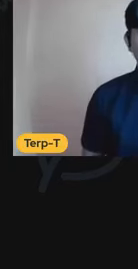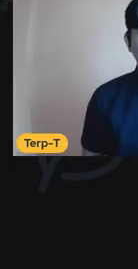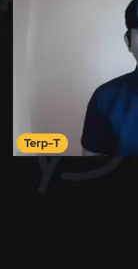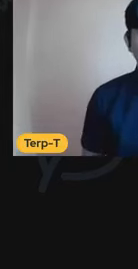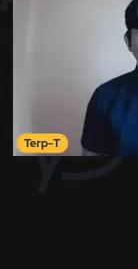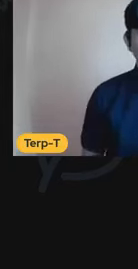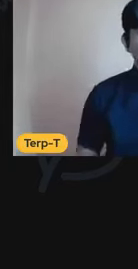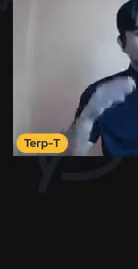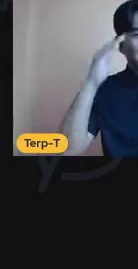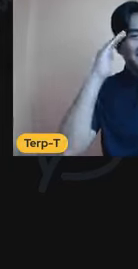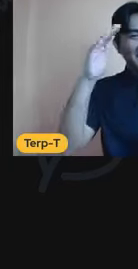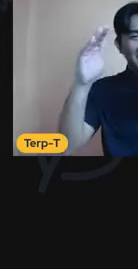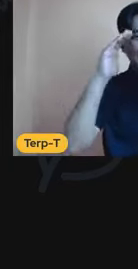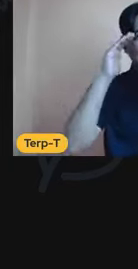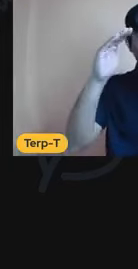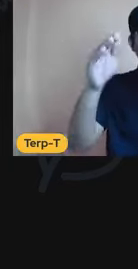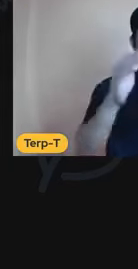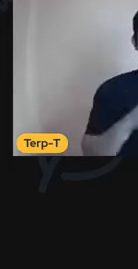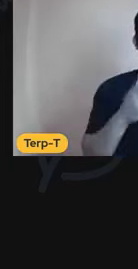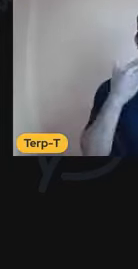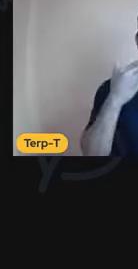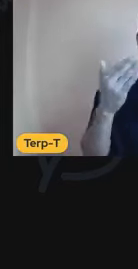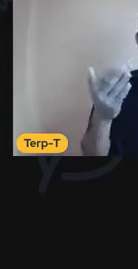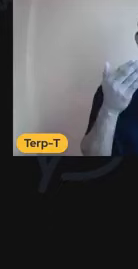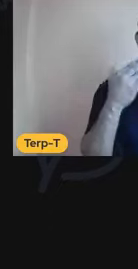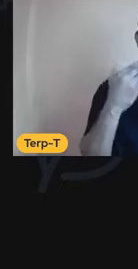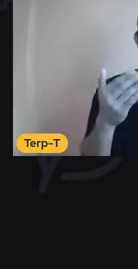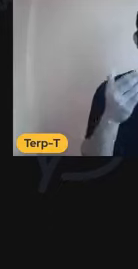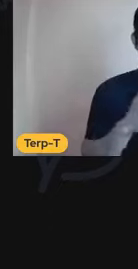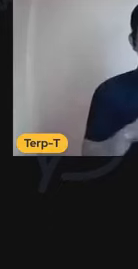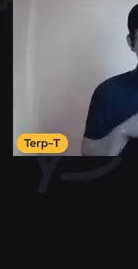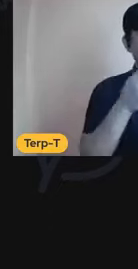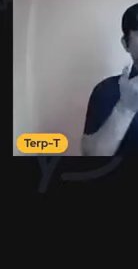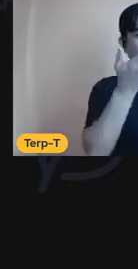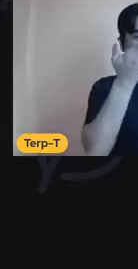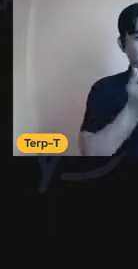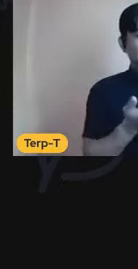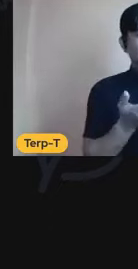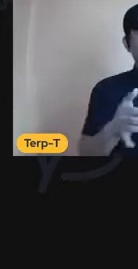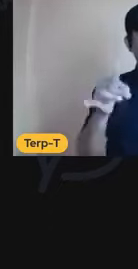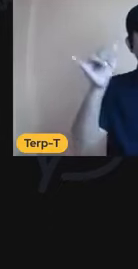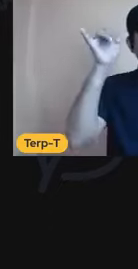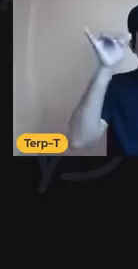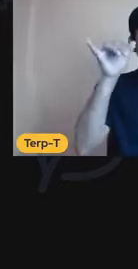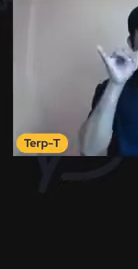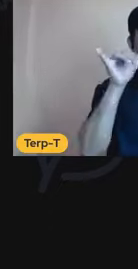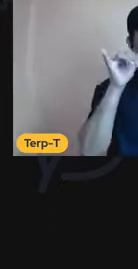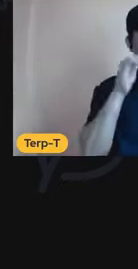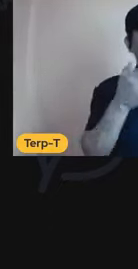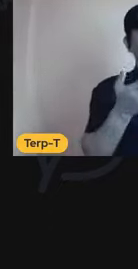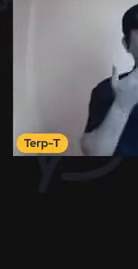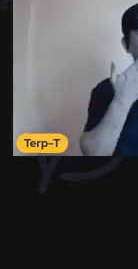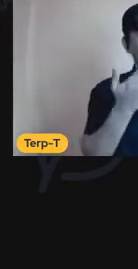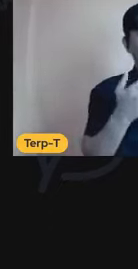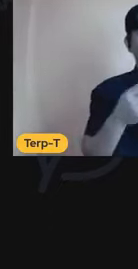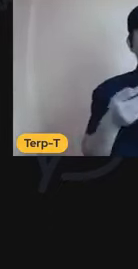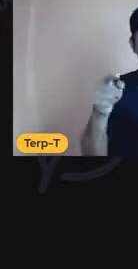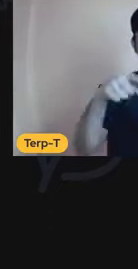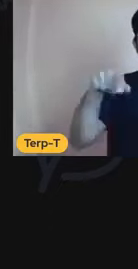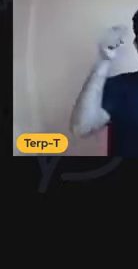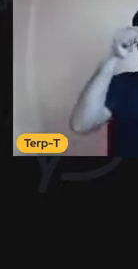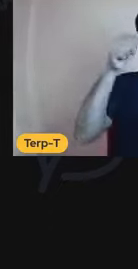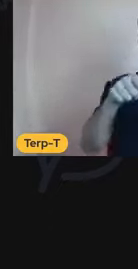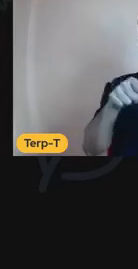Hello, so thank you so much, Mrs. Yuzon, for your wonderful words. As she stated, we should remember